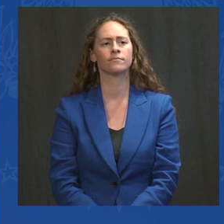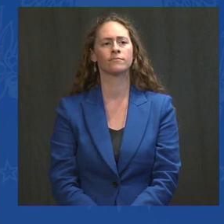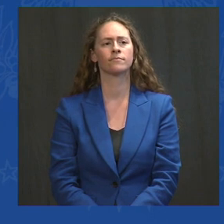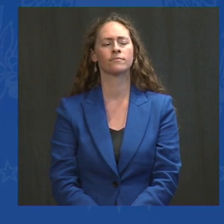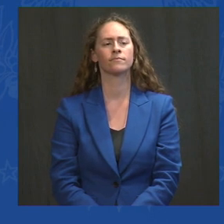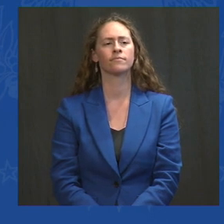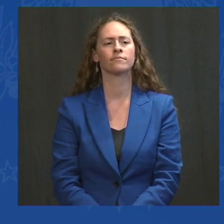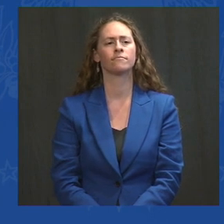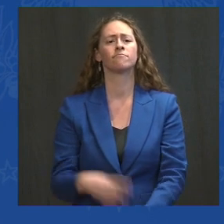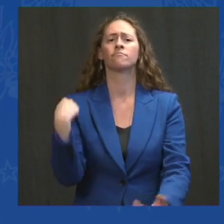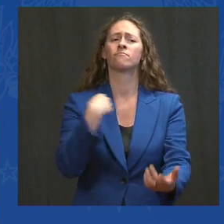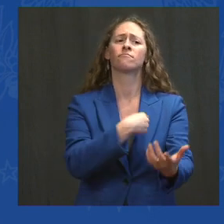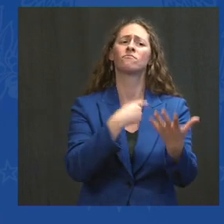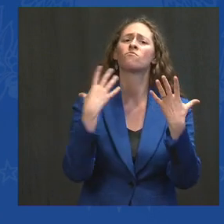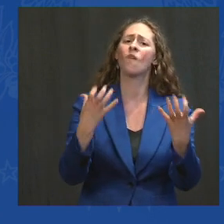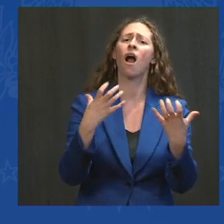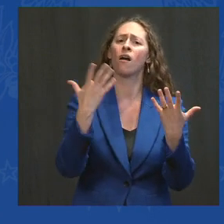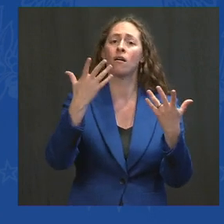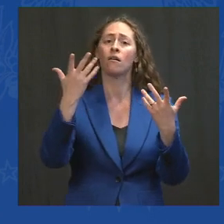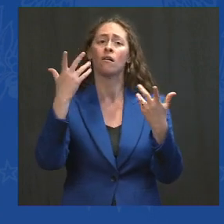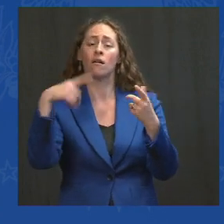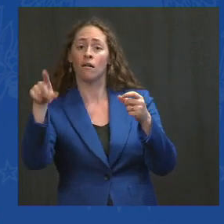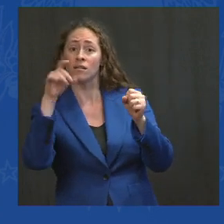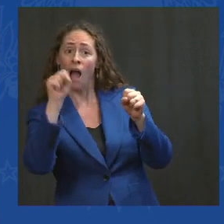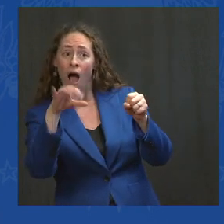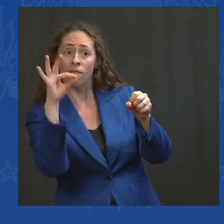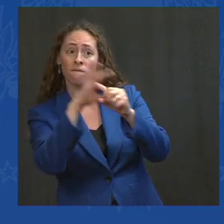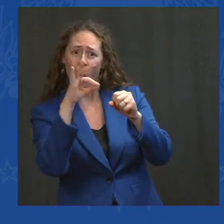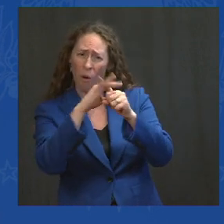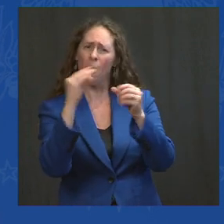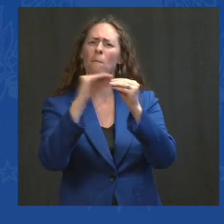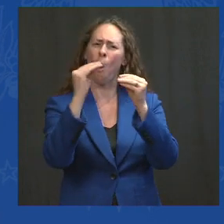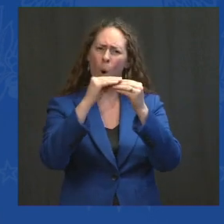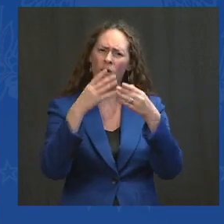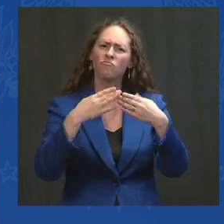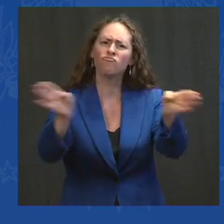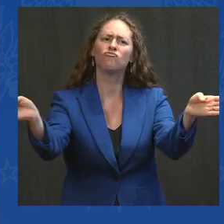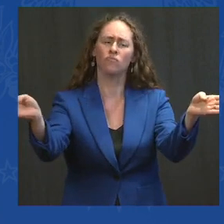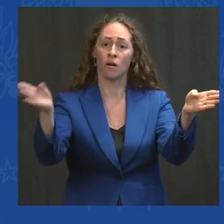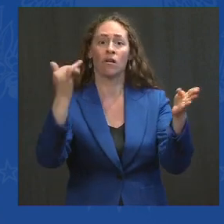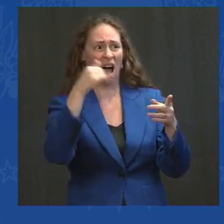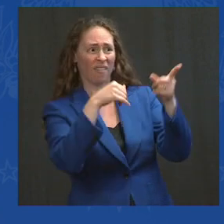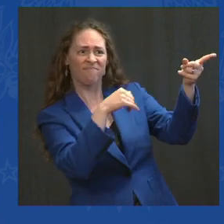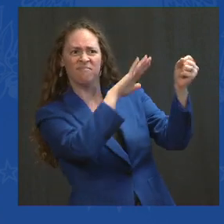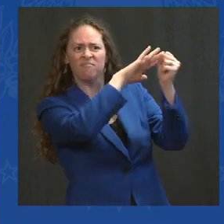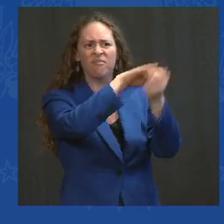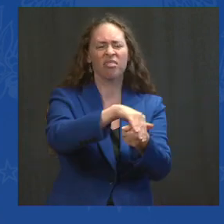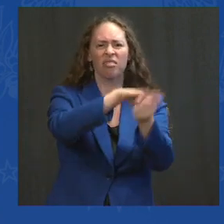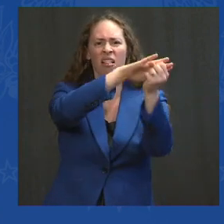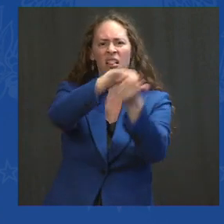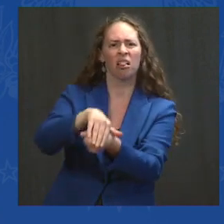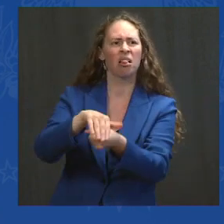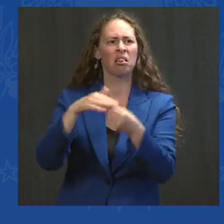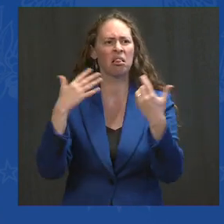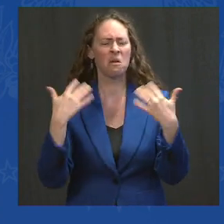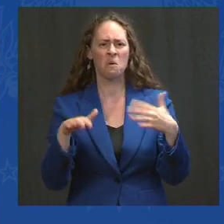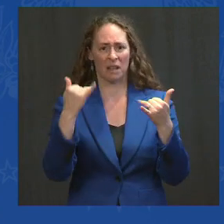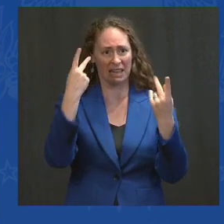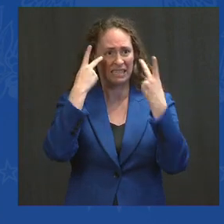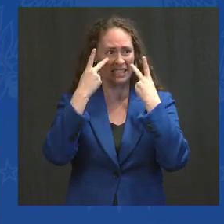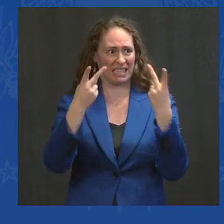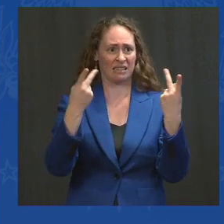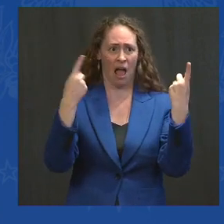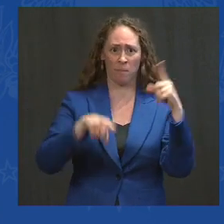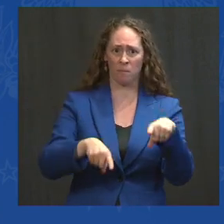voting protections to prevent voter suppression. All the congresswomen and men here, there's a bunch of you. You knew John, many of